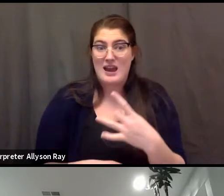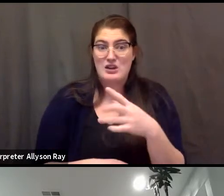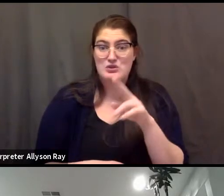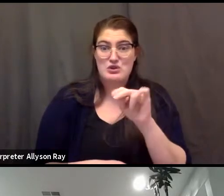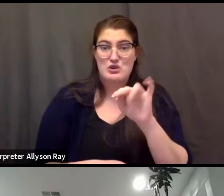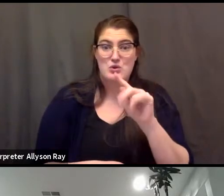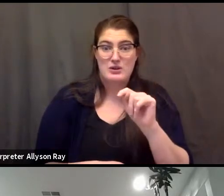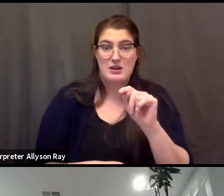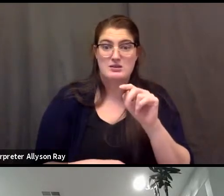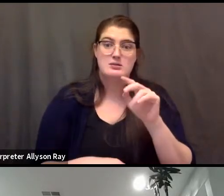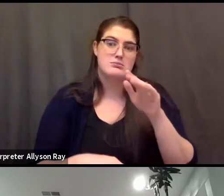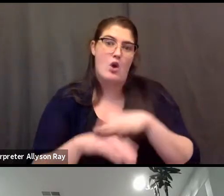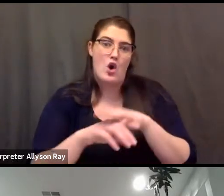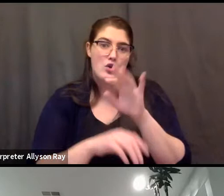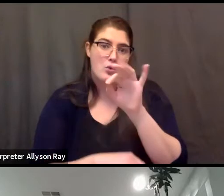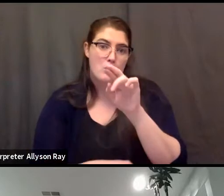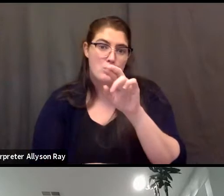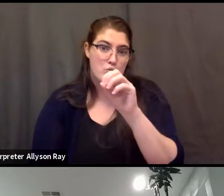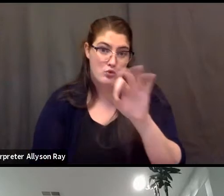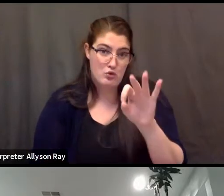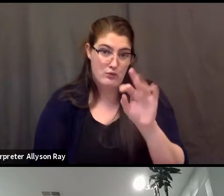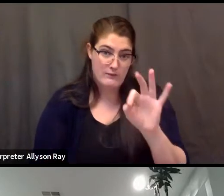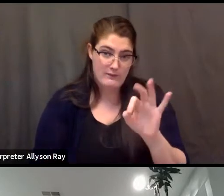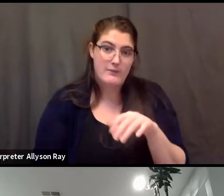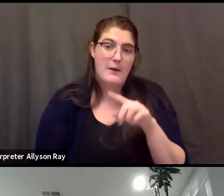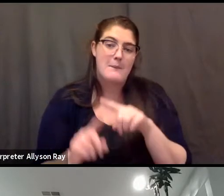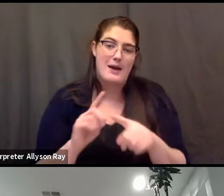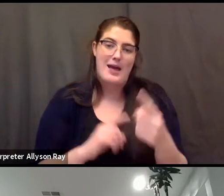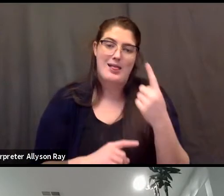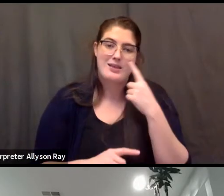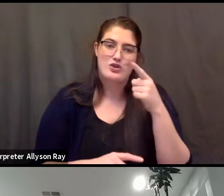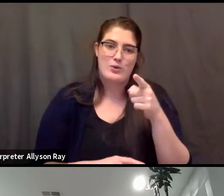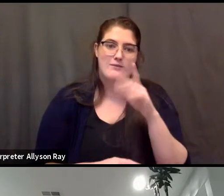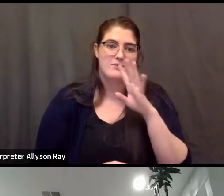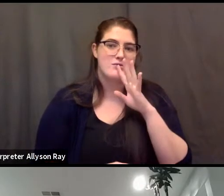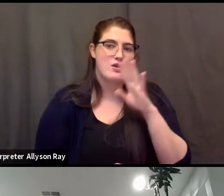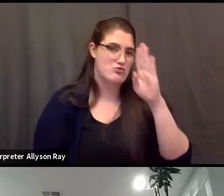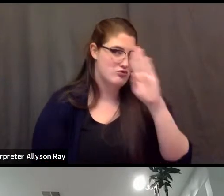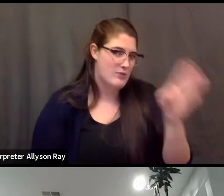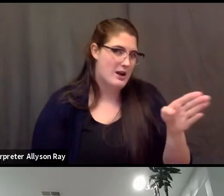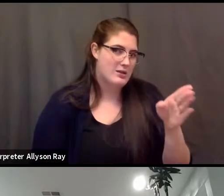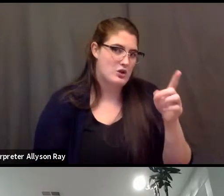roof. But I think you would have to deal with her directly so we could